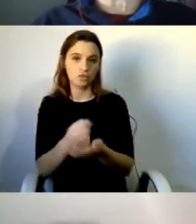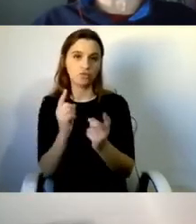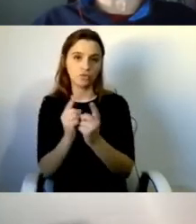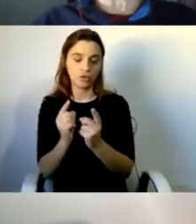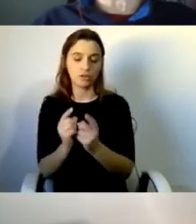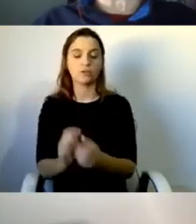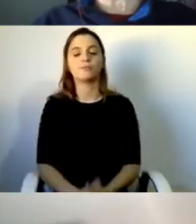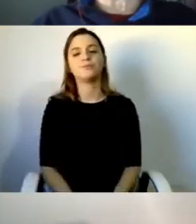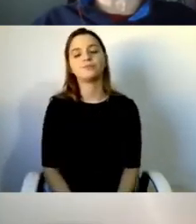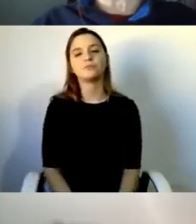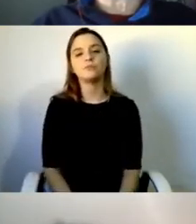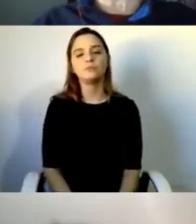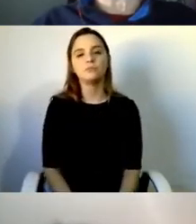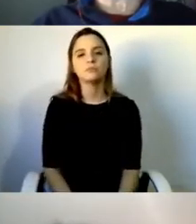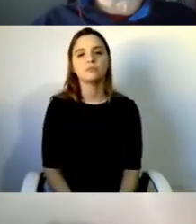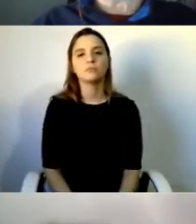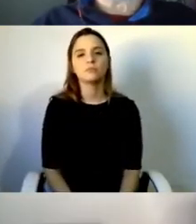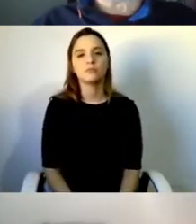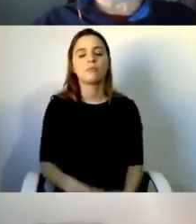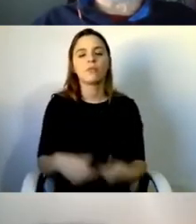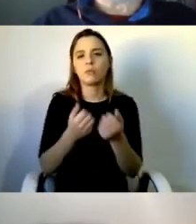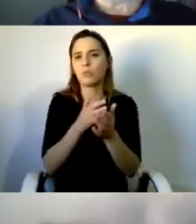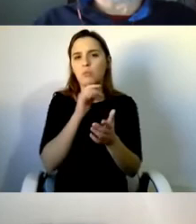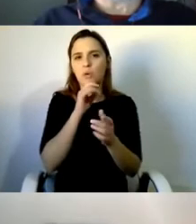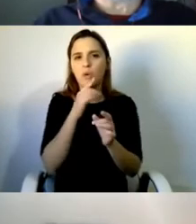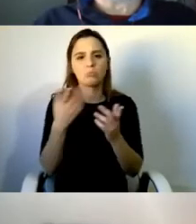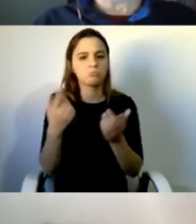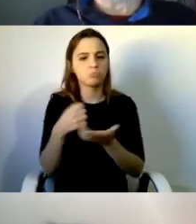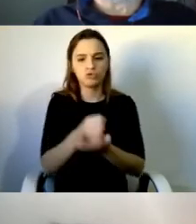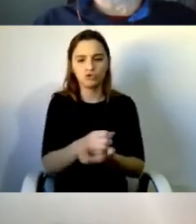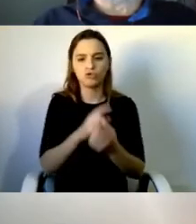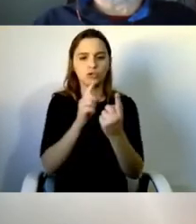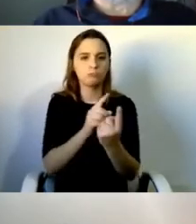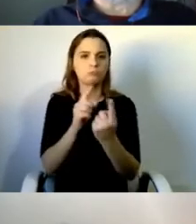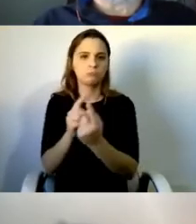number of assistants, as many as they wanted to have,